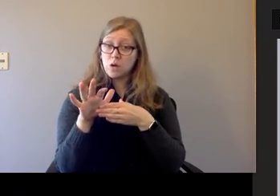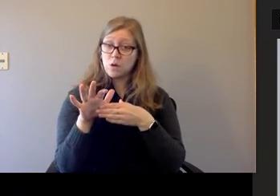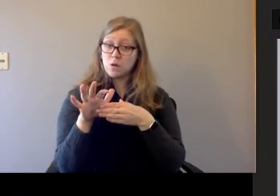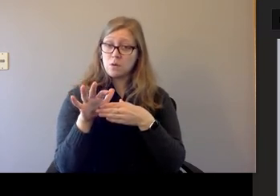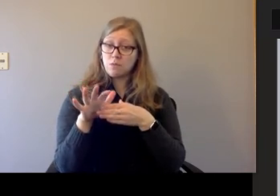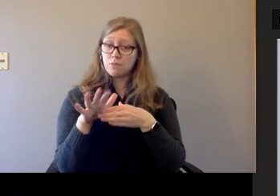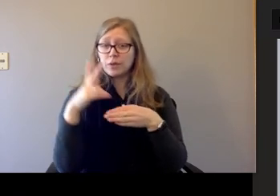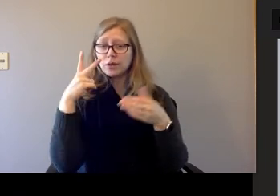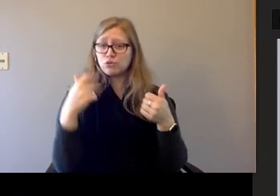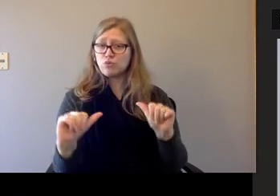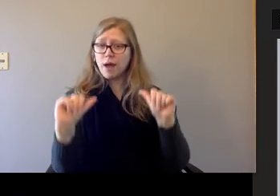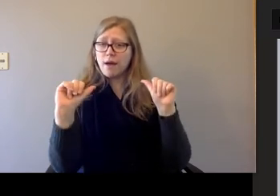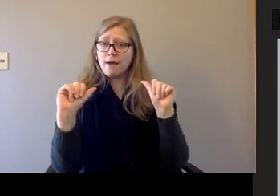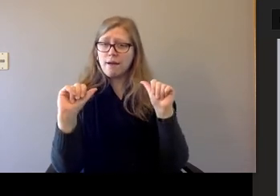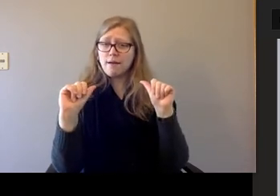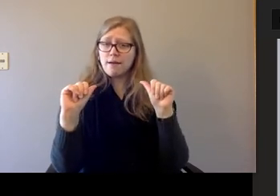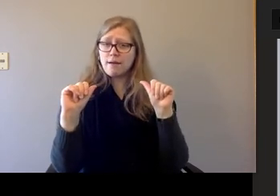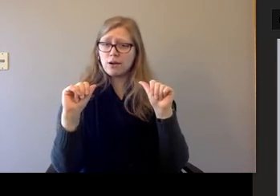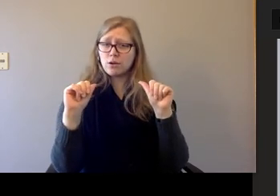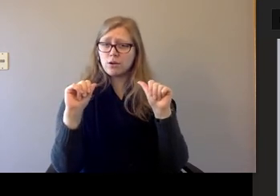and see if you can